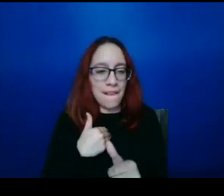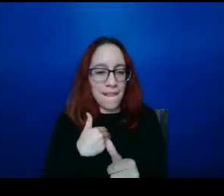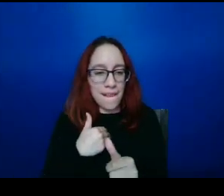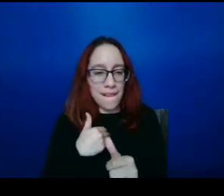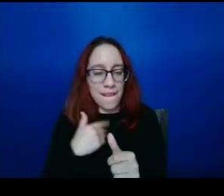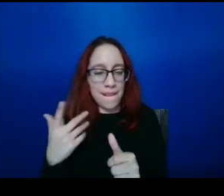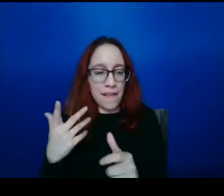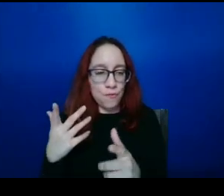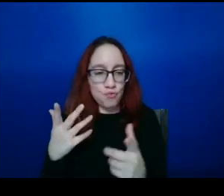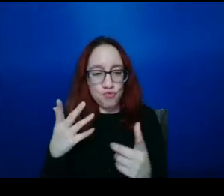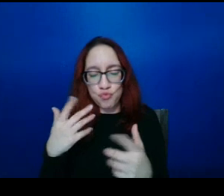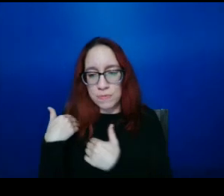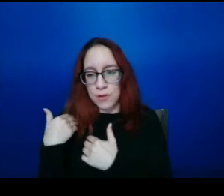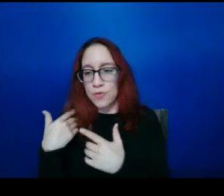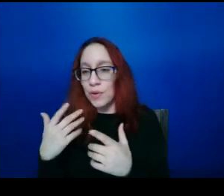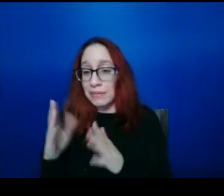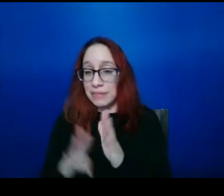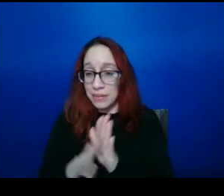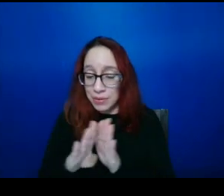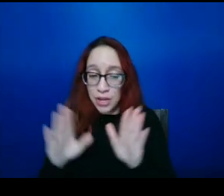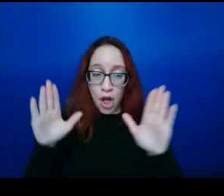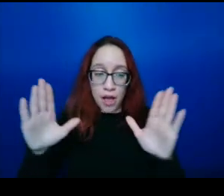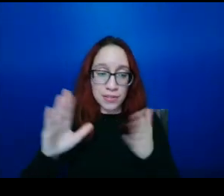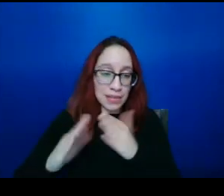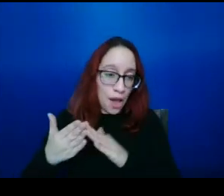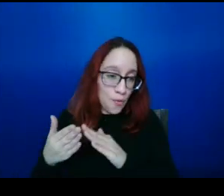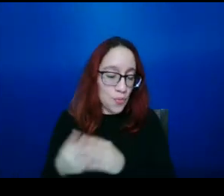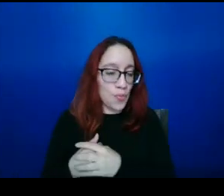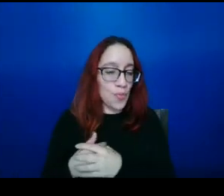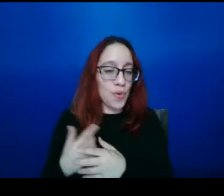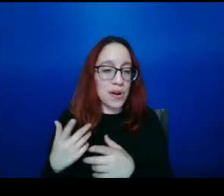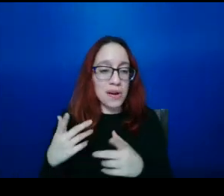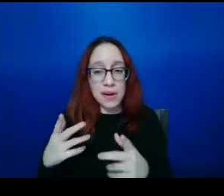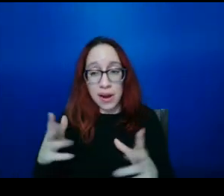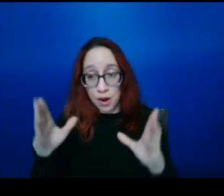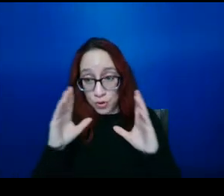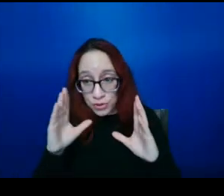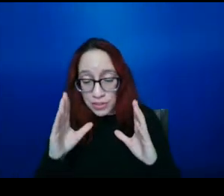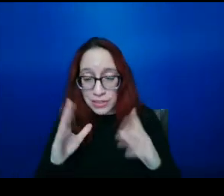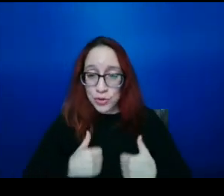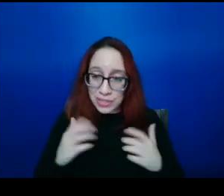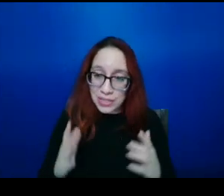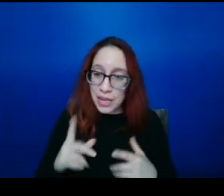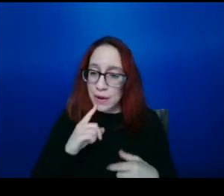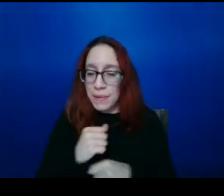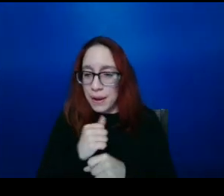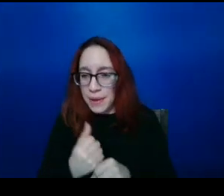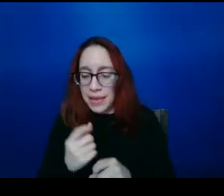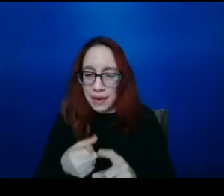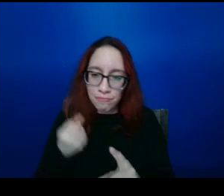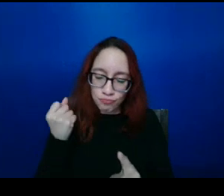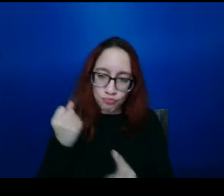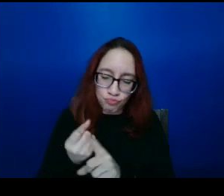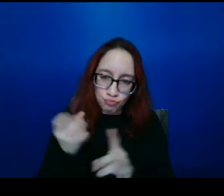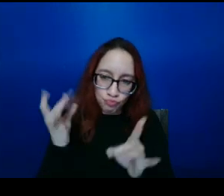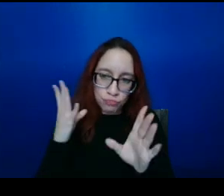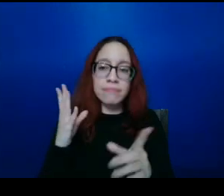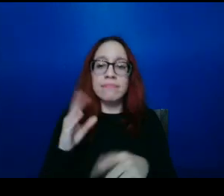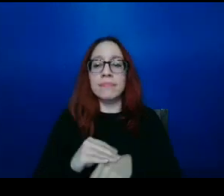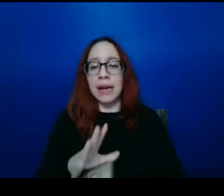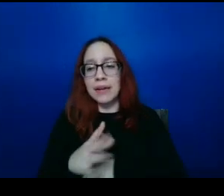responsible development, you know, in our awesome town, while listening to the residents and not making a huge impact. So I